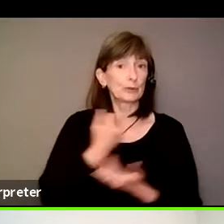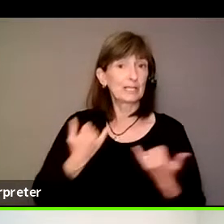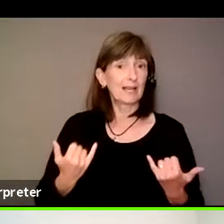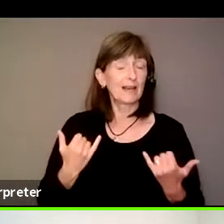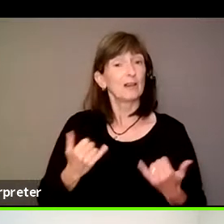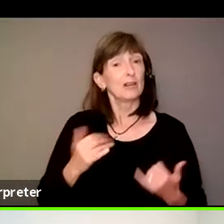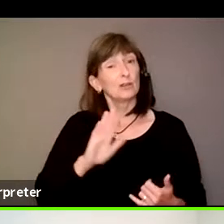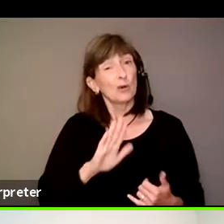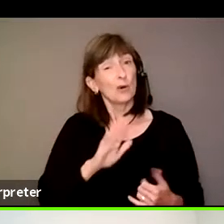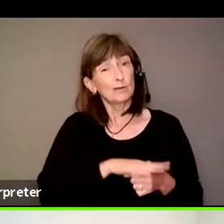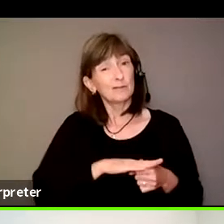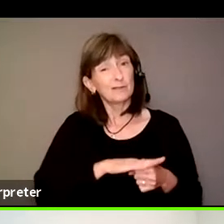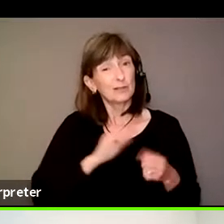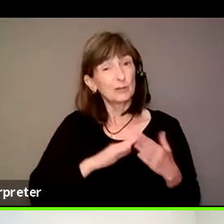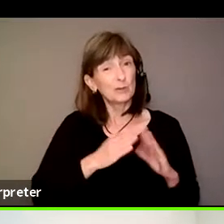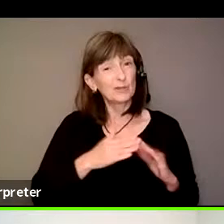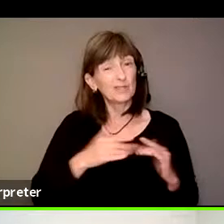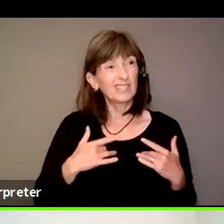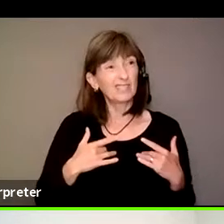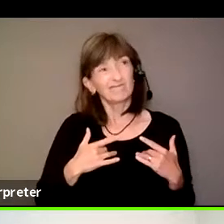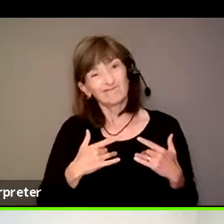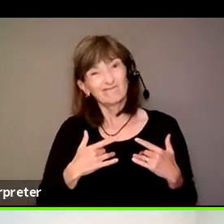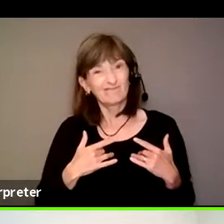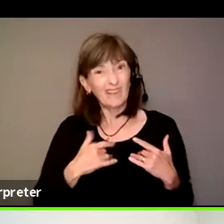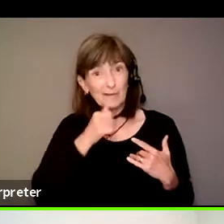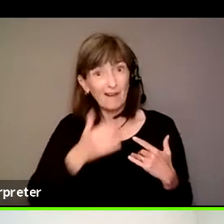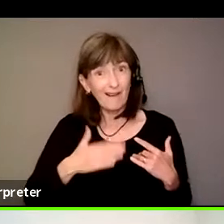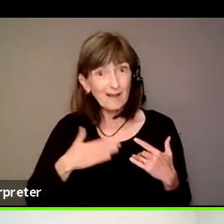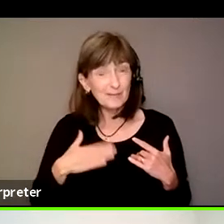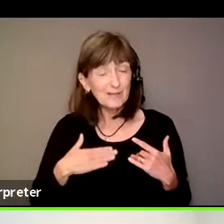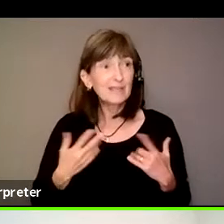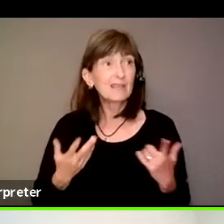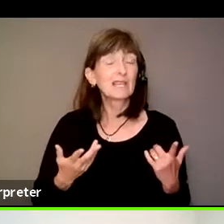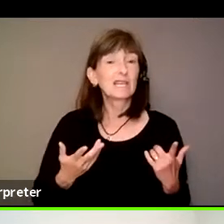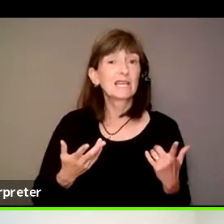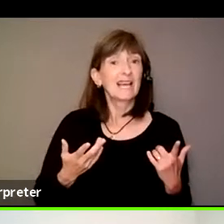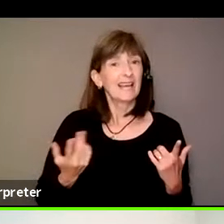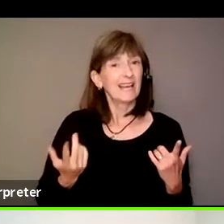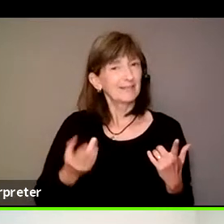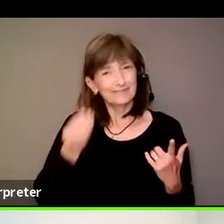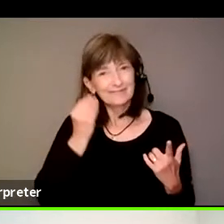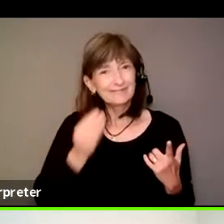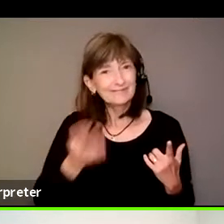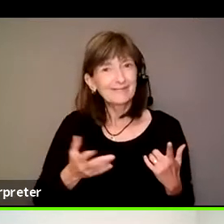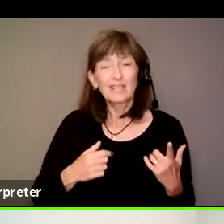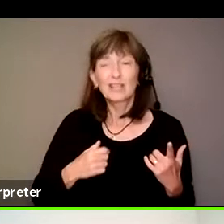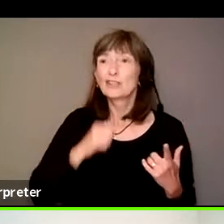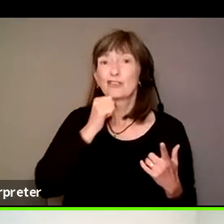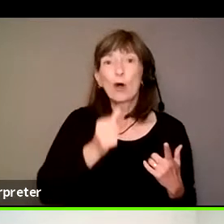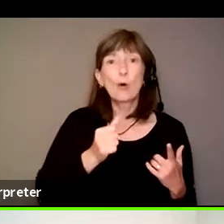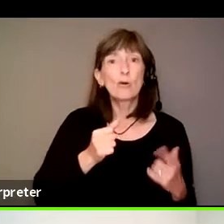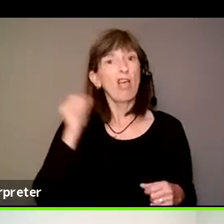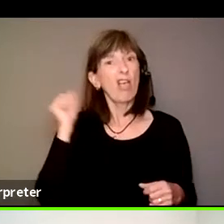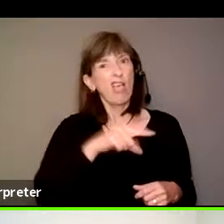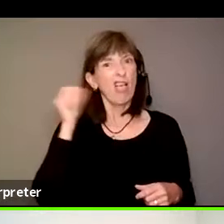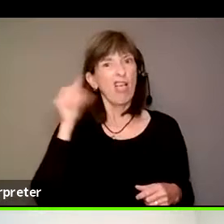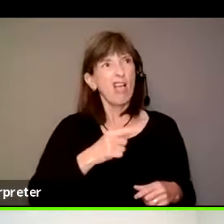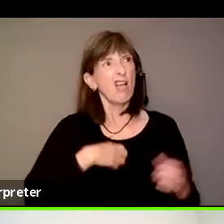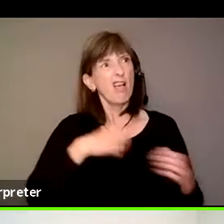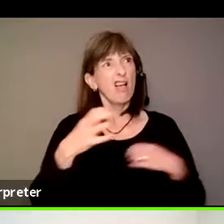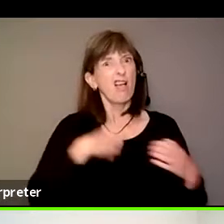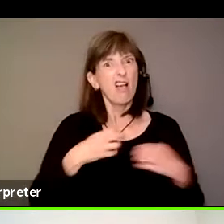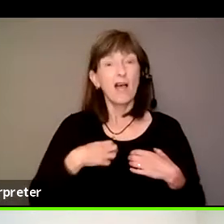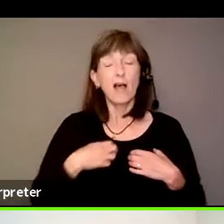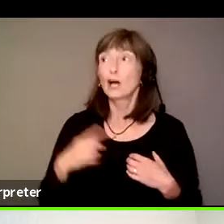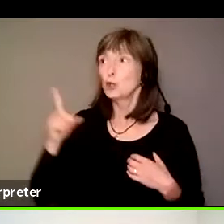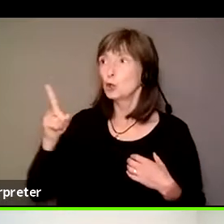communities and they see things that they aren't happy about. And I always like to say, instead of throwing rocks at the building, why don't you put your name on the ballot and then get a seat